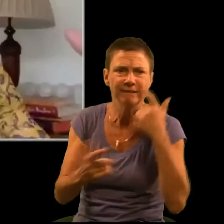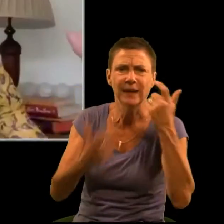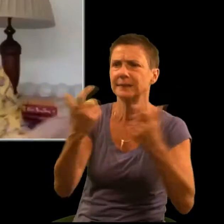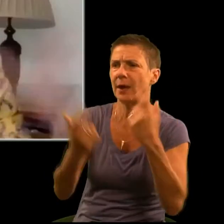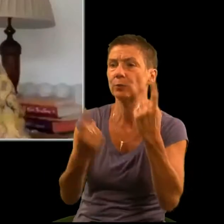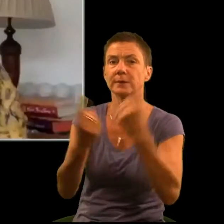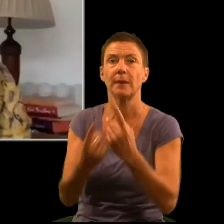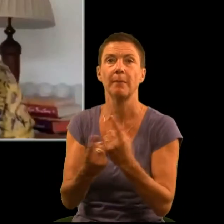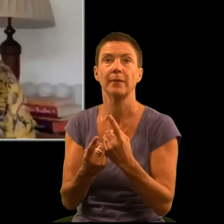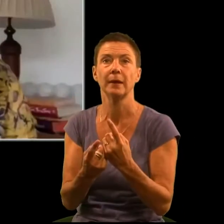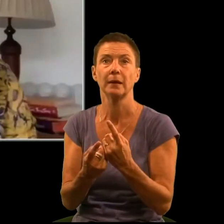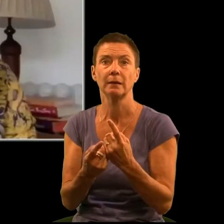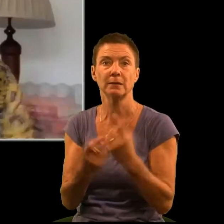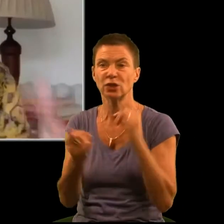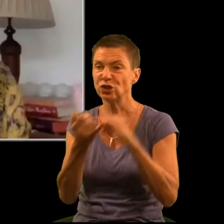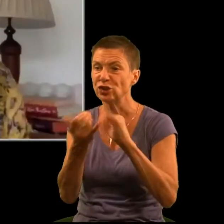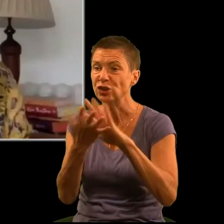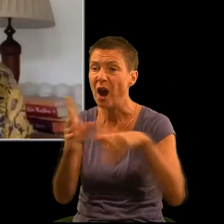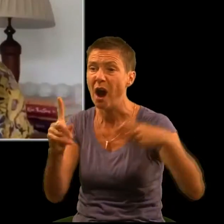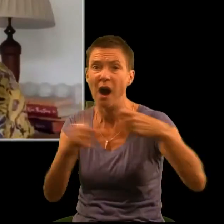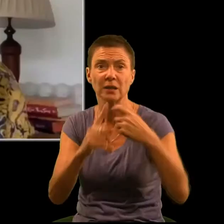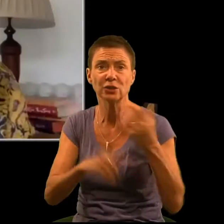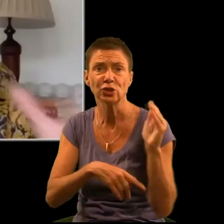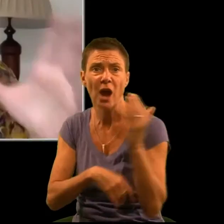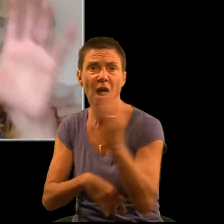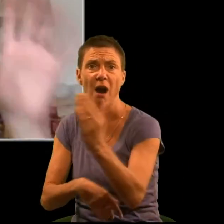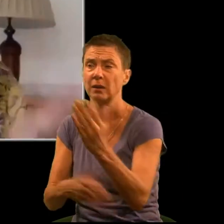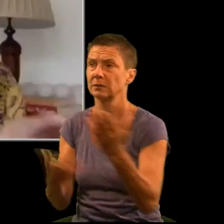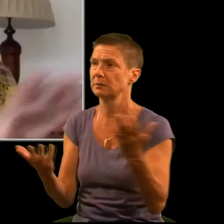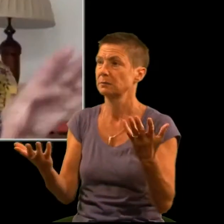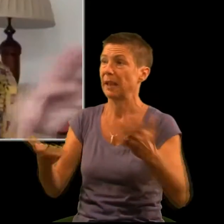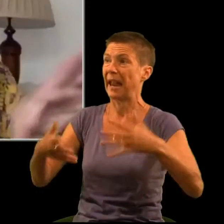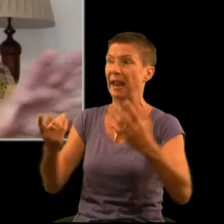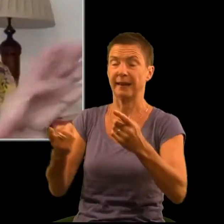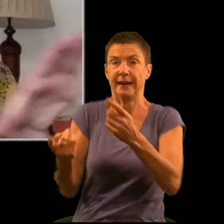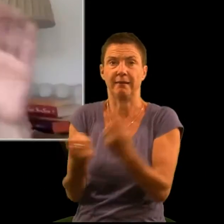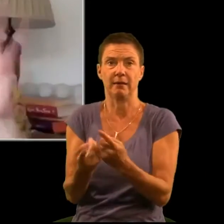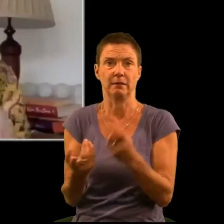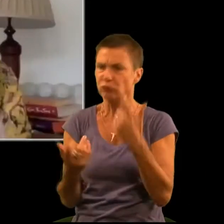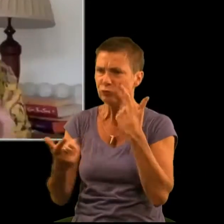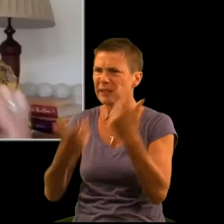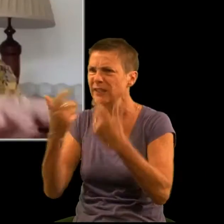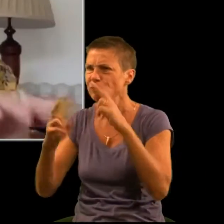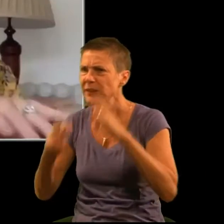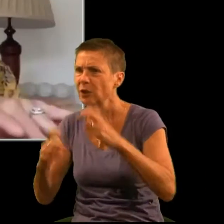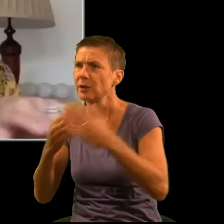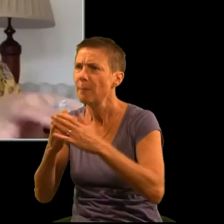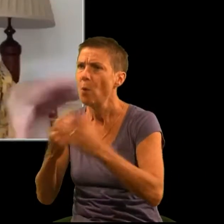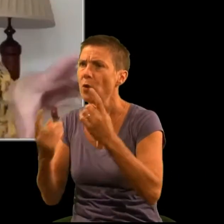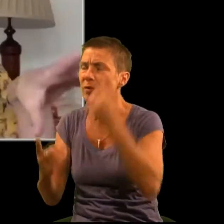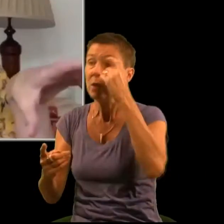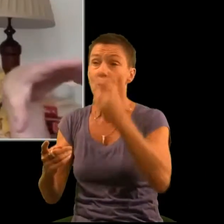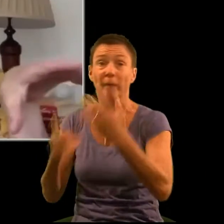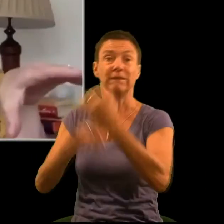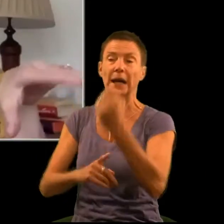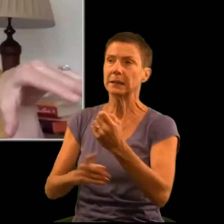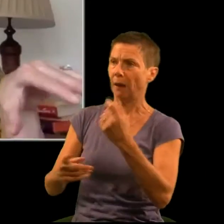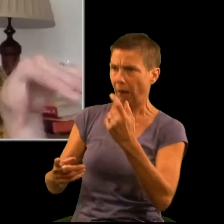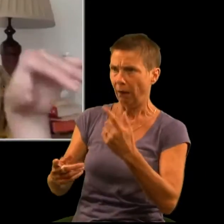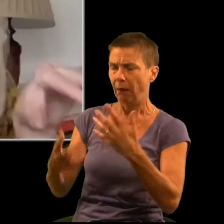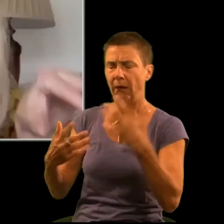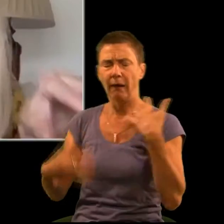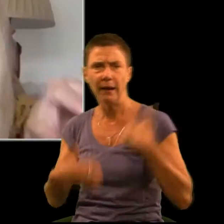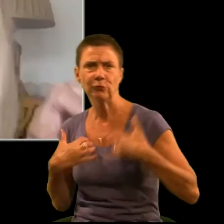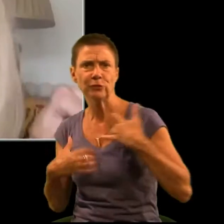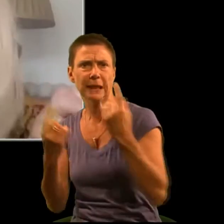something. Sharks. Find out about sharks, and the more you find out about sharks, you're like, oh my goodness, sharks